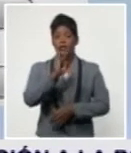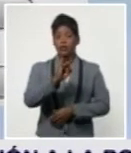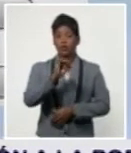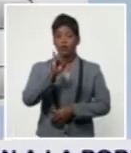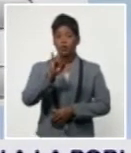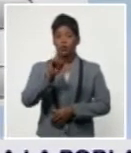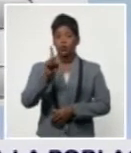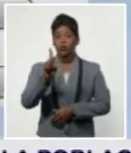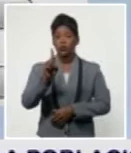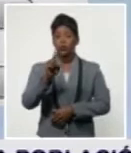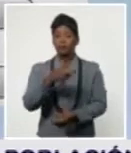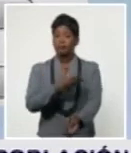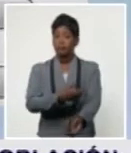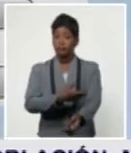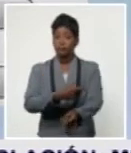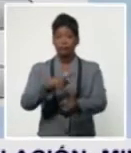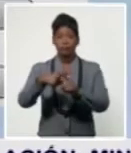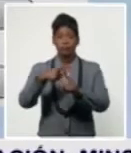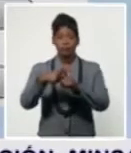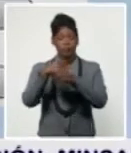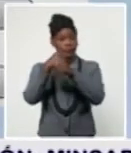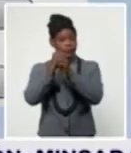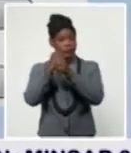170,791 samples studied